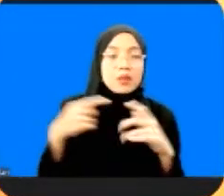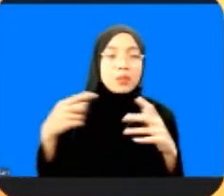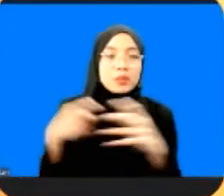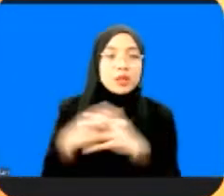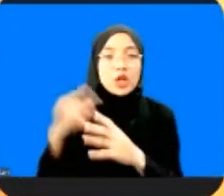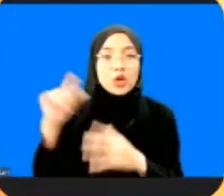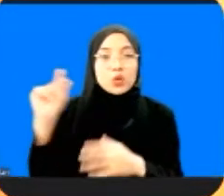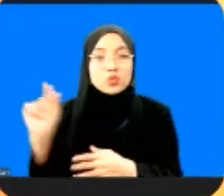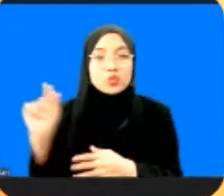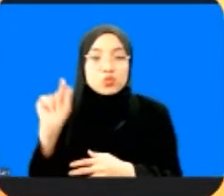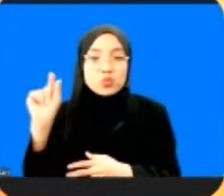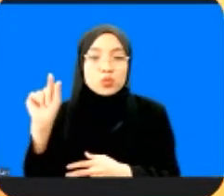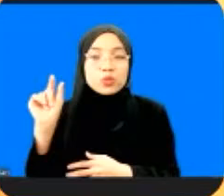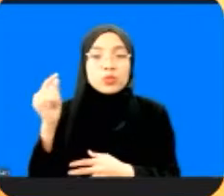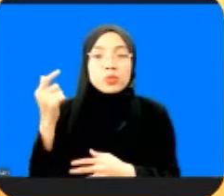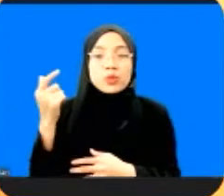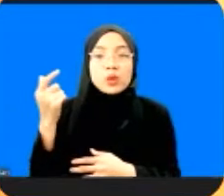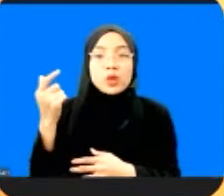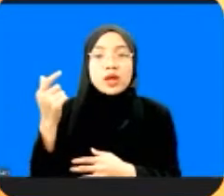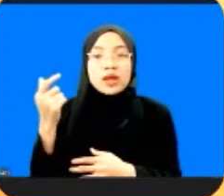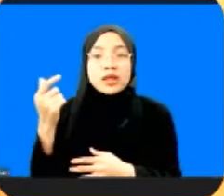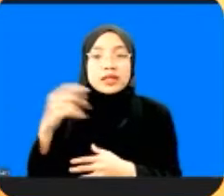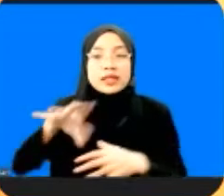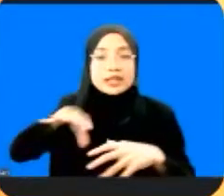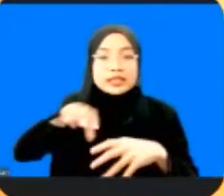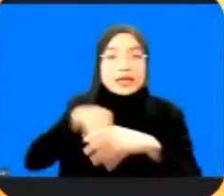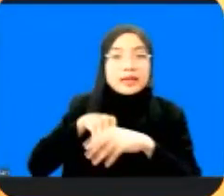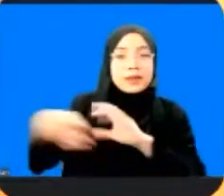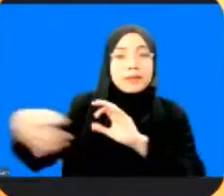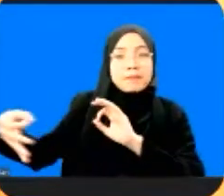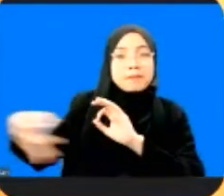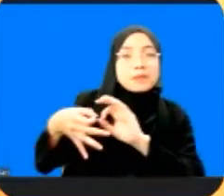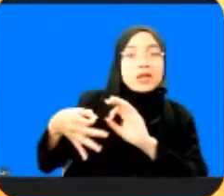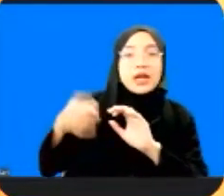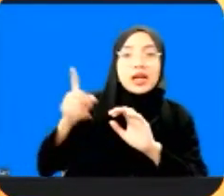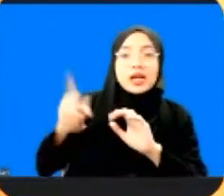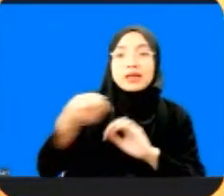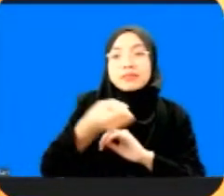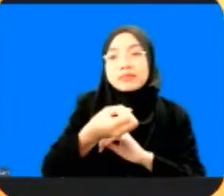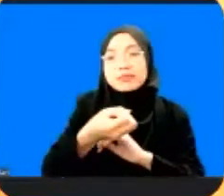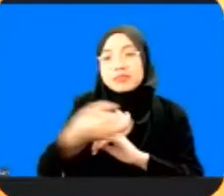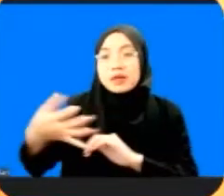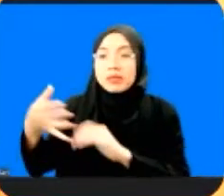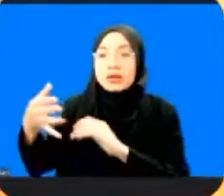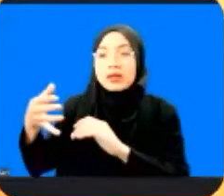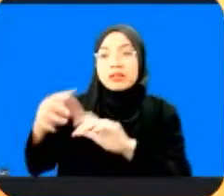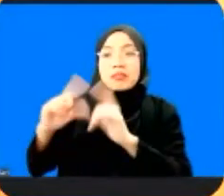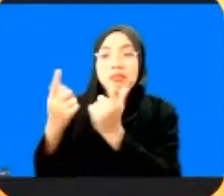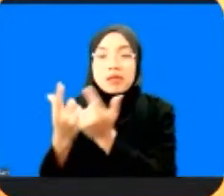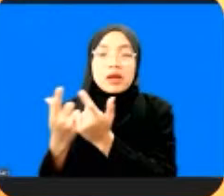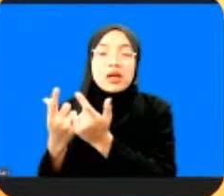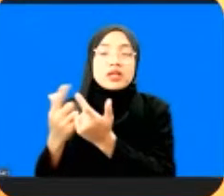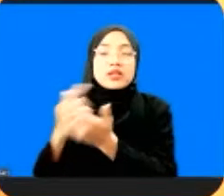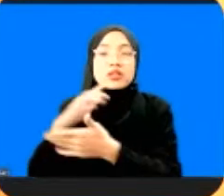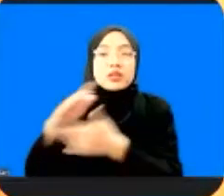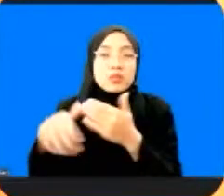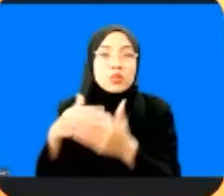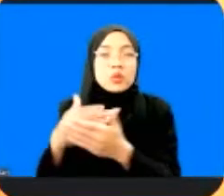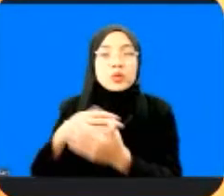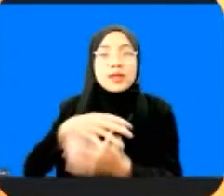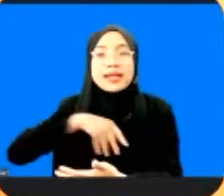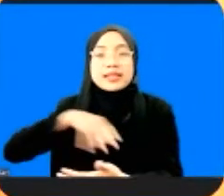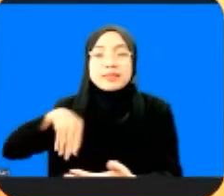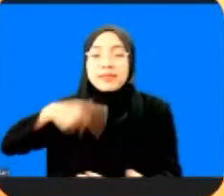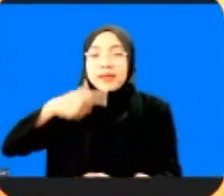the multi-stakeholder approach and community engagement is also one of the most important issues on these matters.